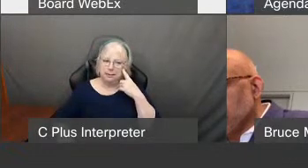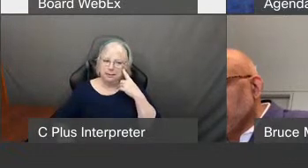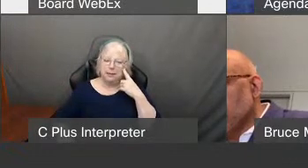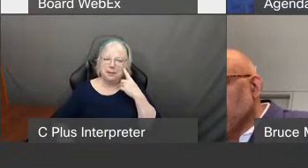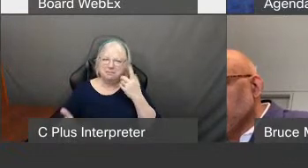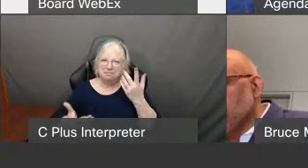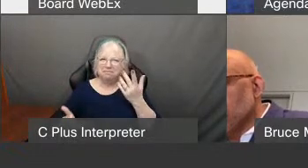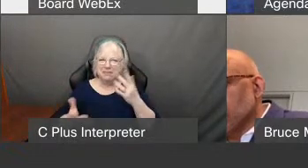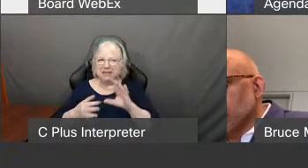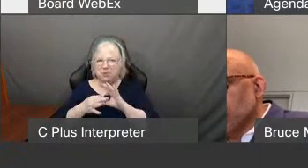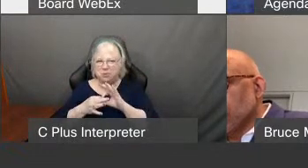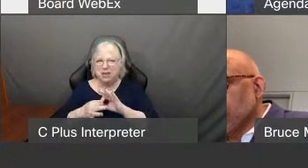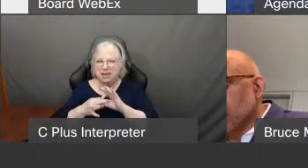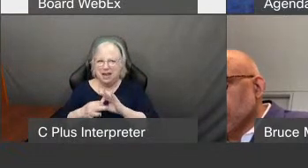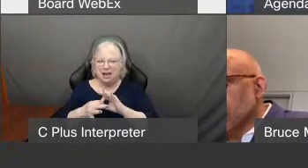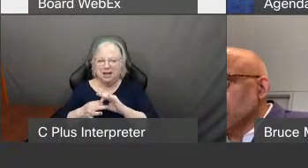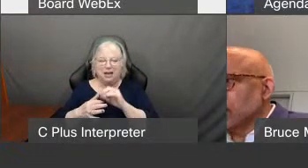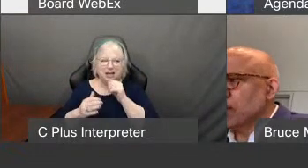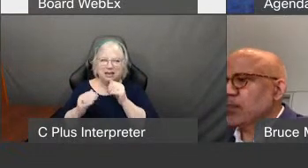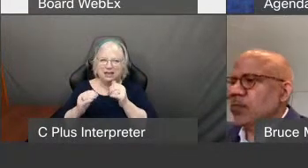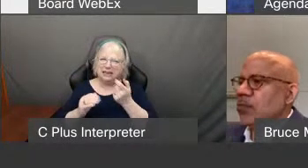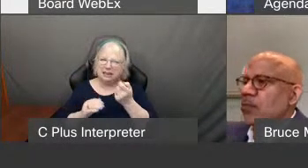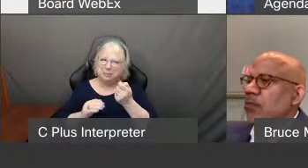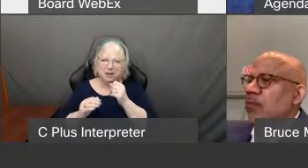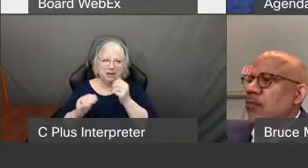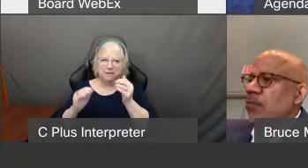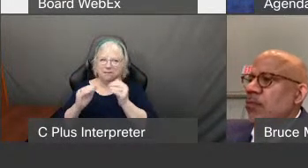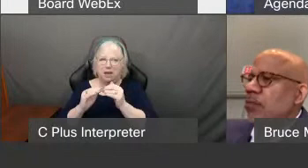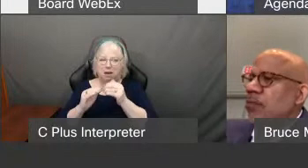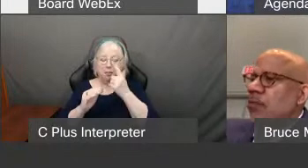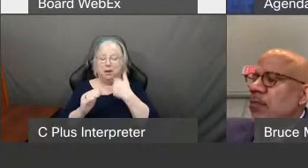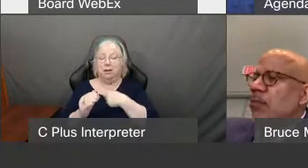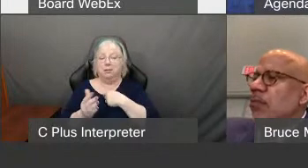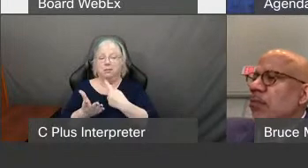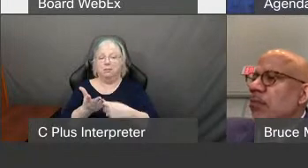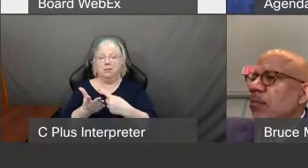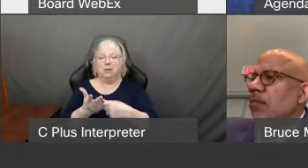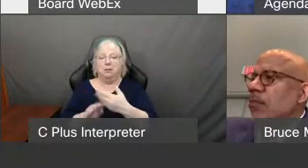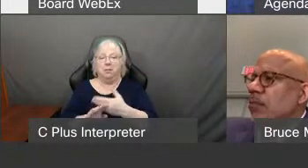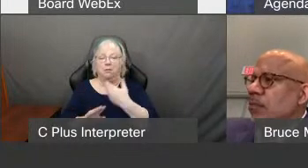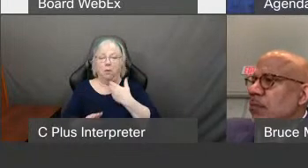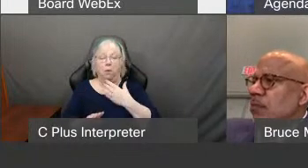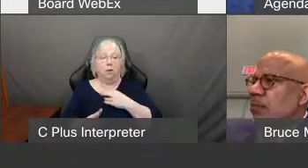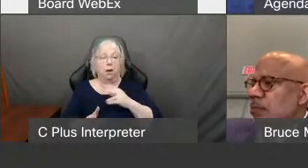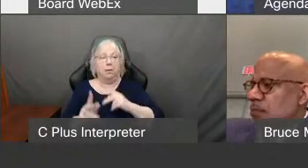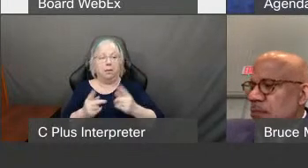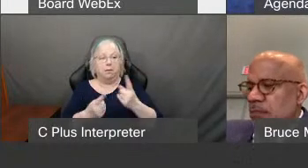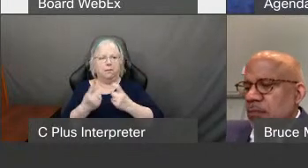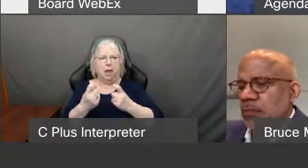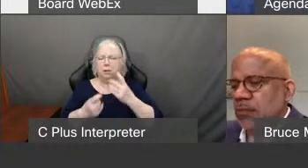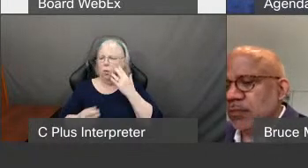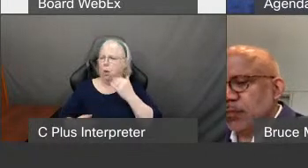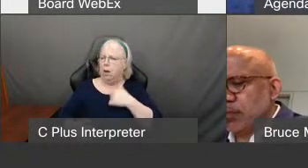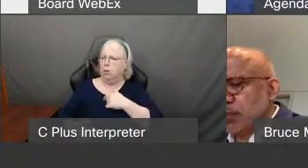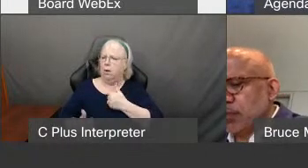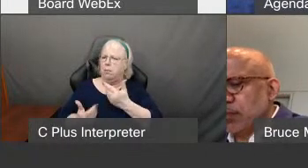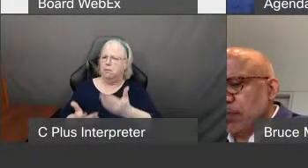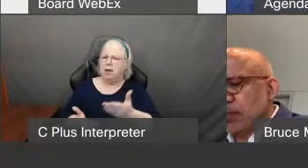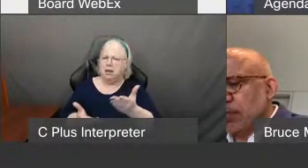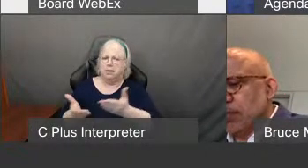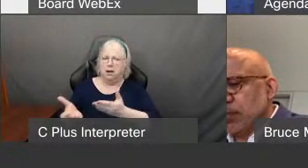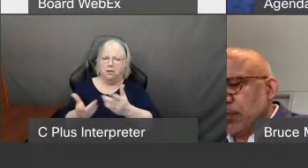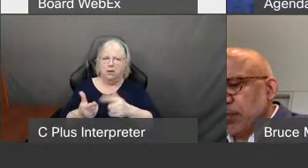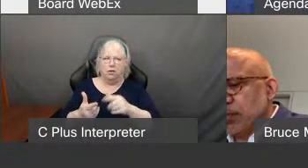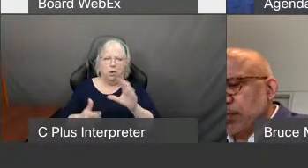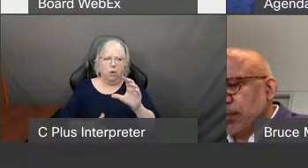related and a little bit unfair because we've discussed it before, and people have asked about why do we provide services to